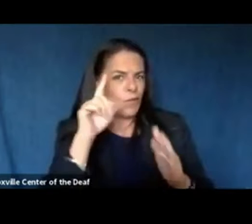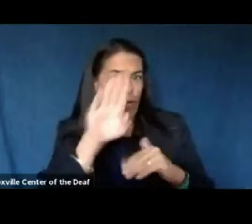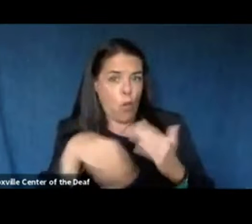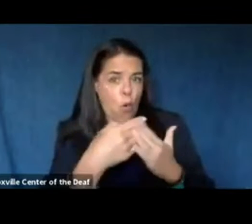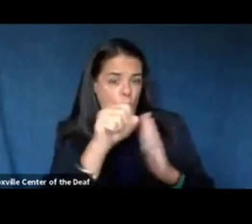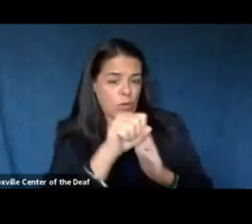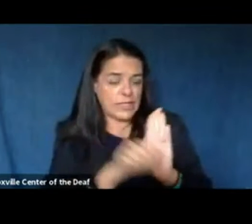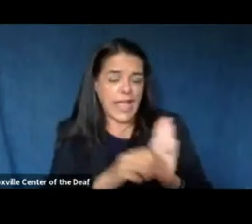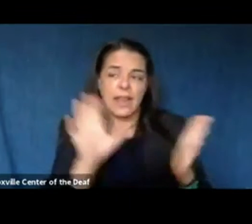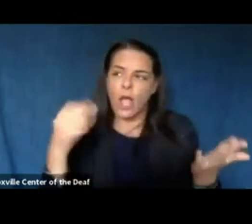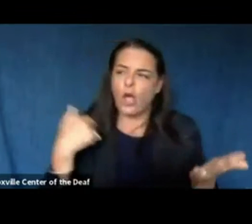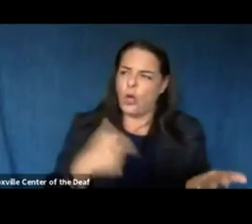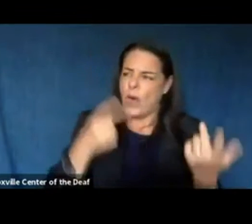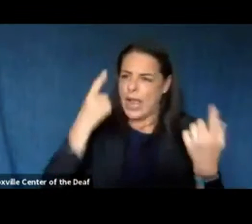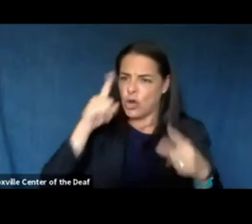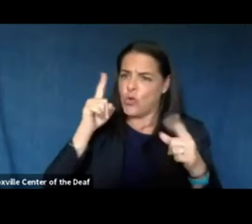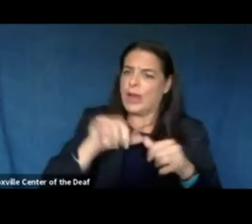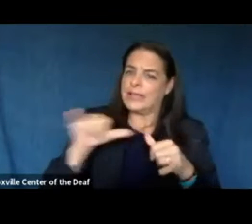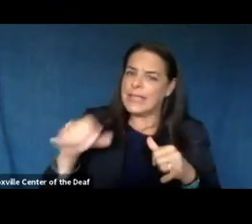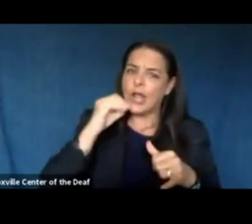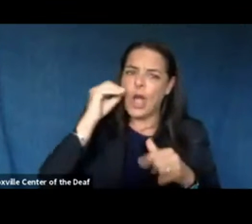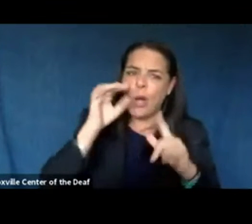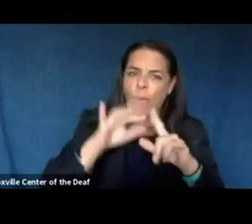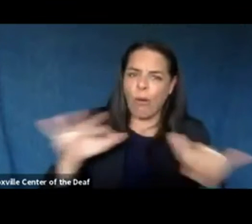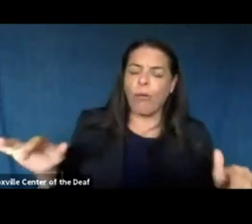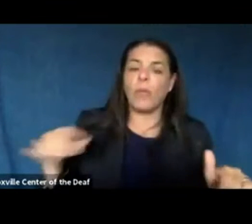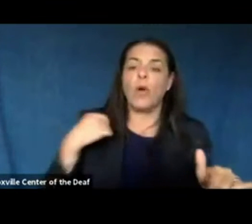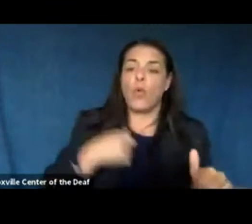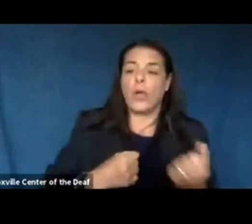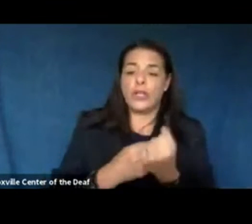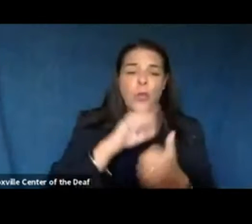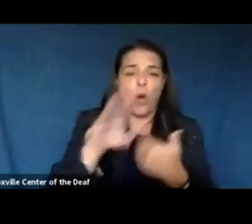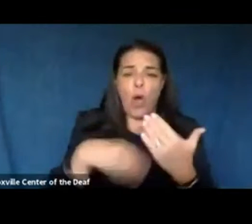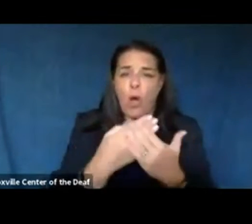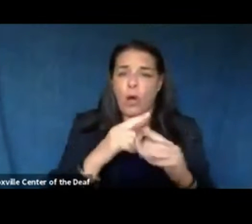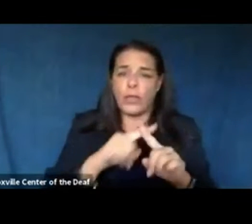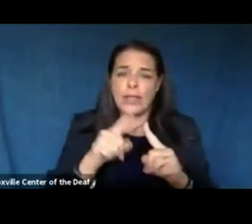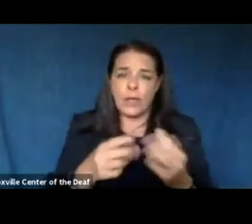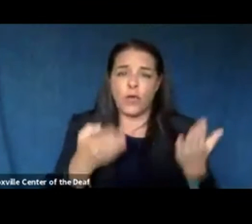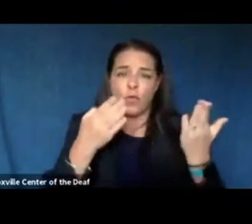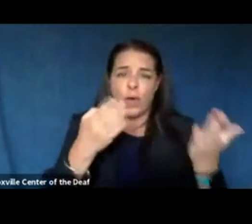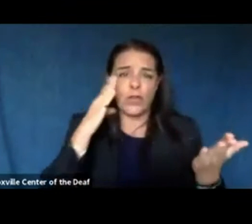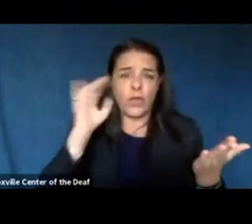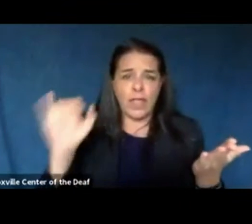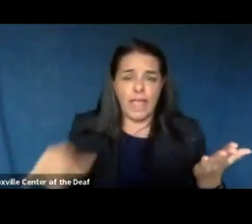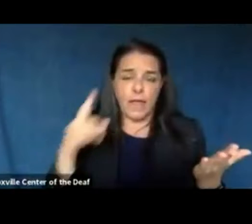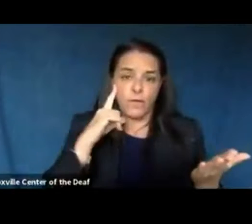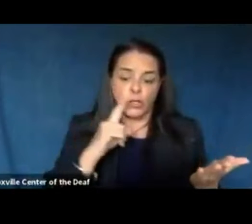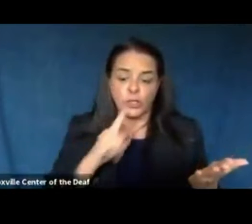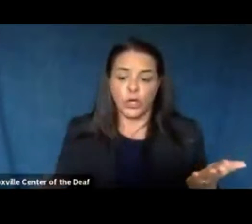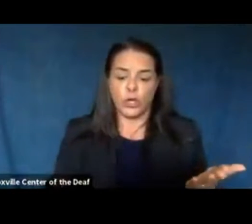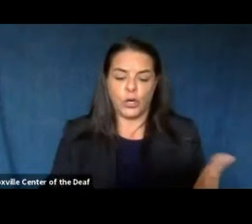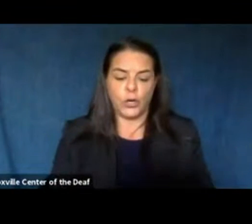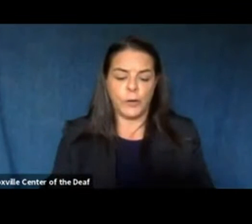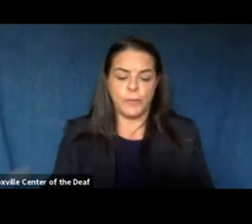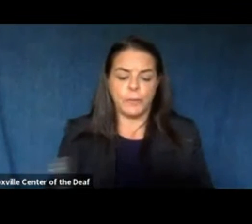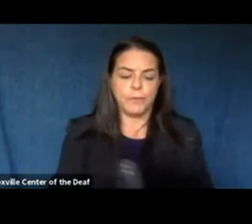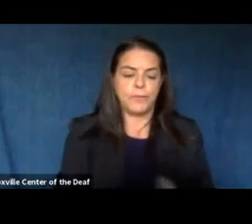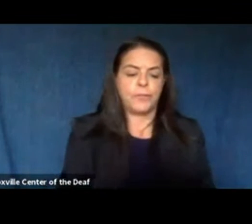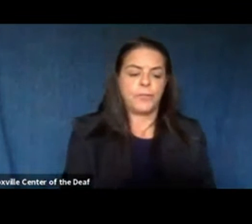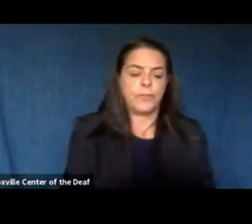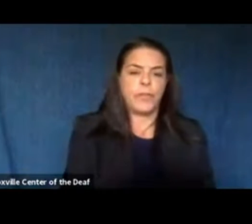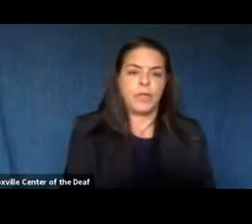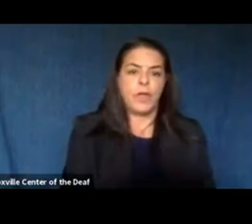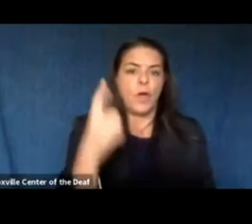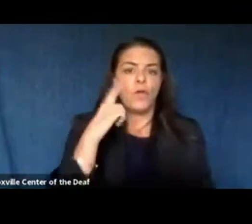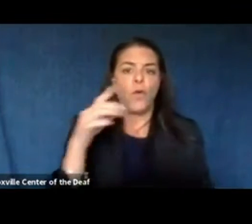possible. And we support all the recommendations that go along with that, most definitely. As far as closing things